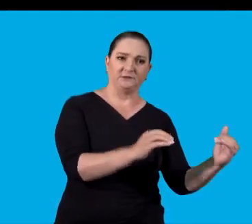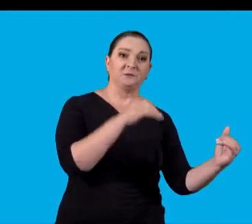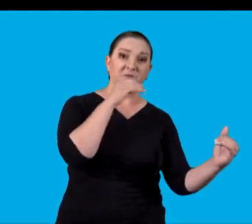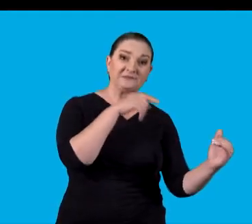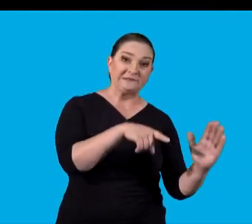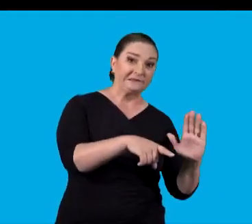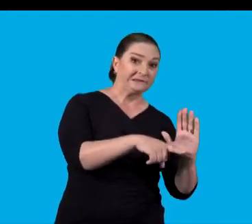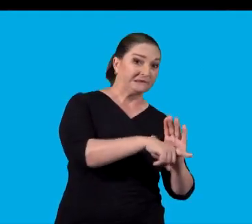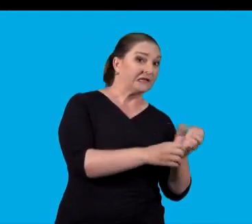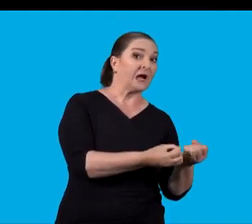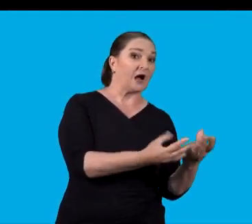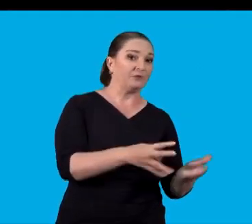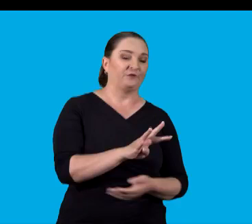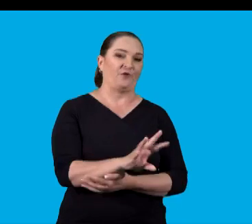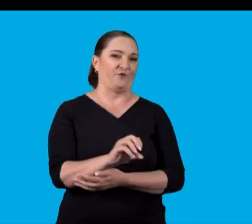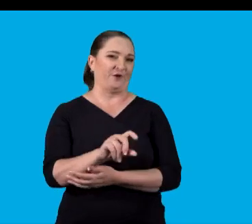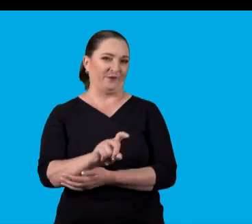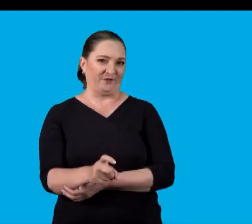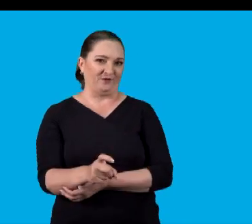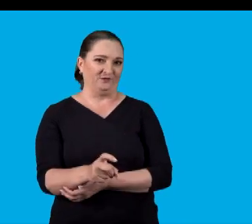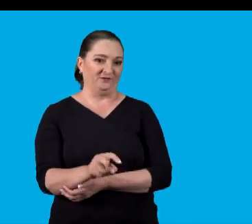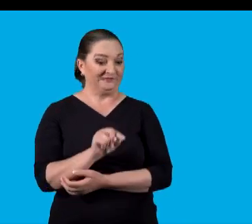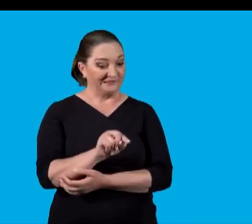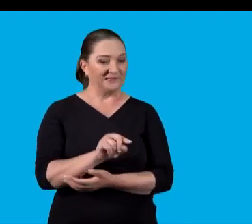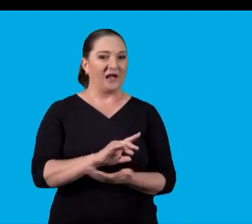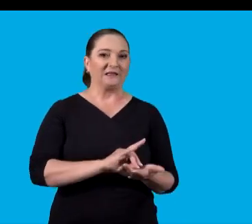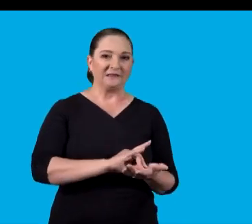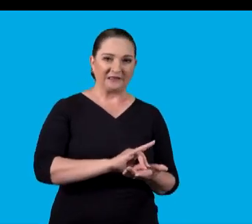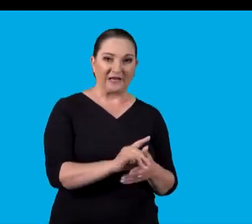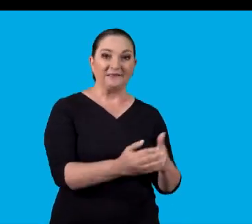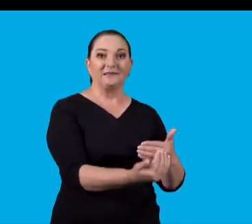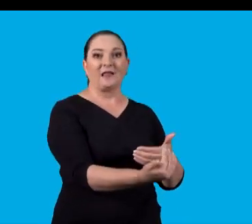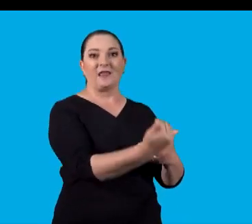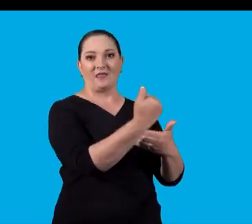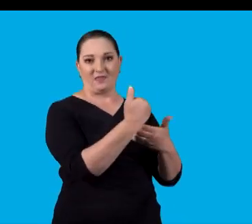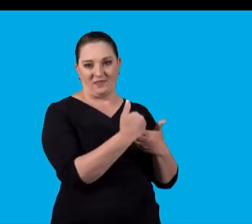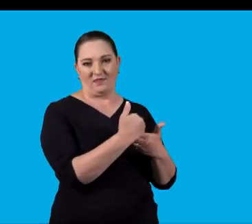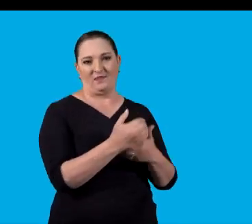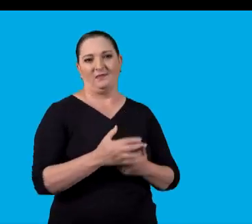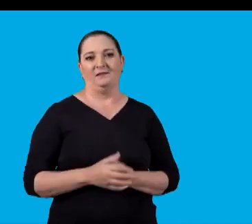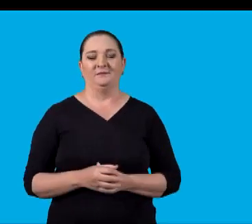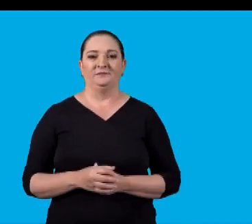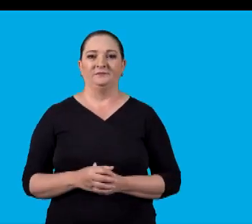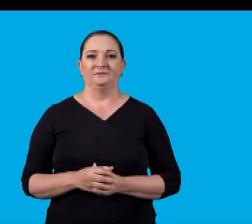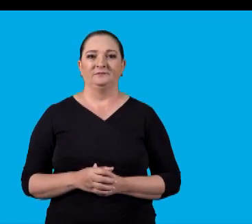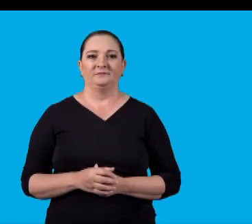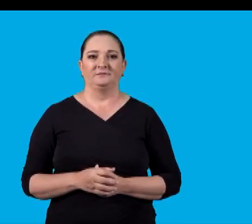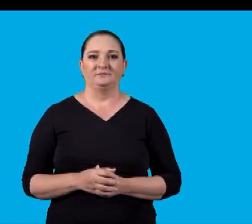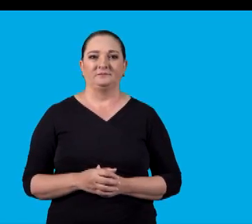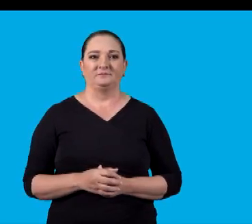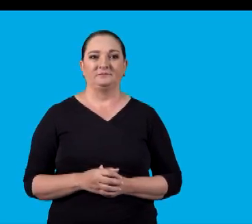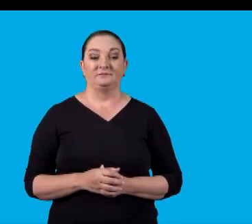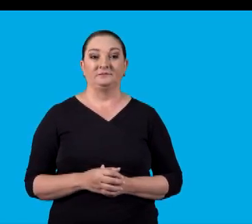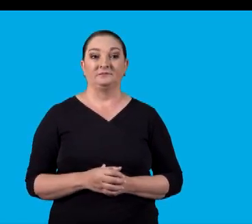by 400,000, and that is my cash inflow, a cash inflow in this case. Okay,